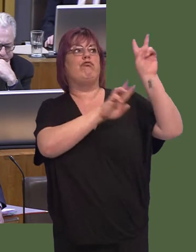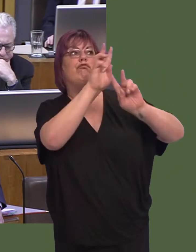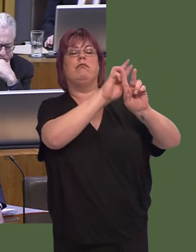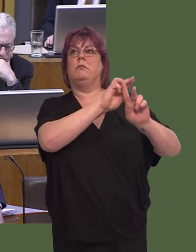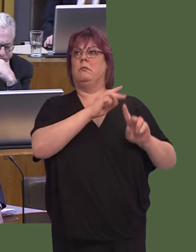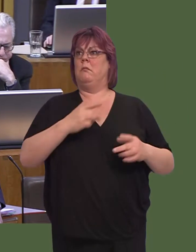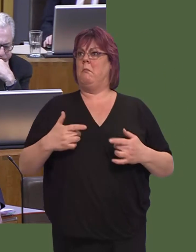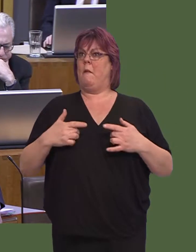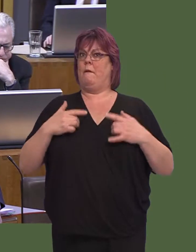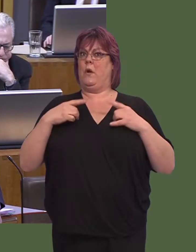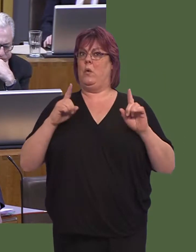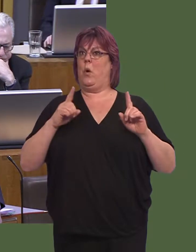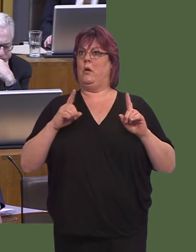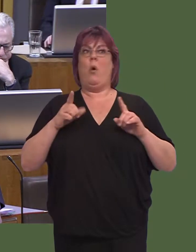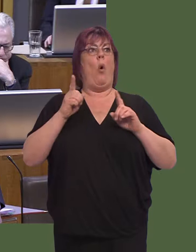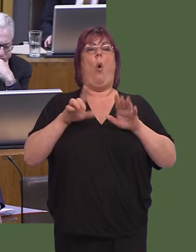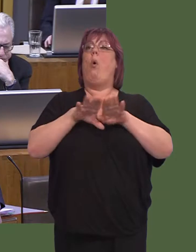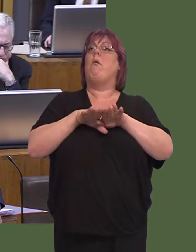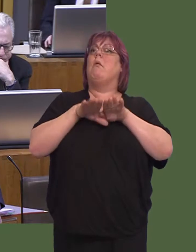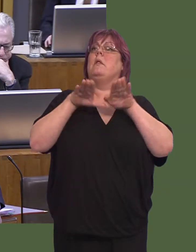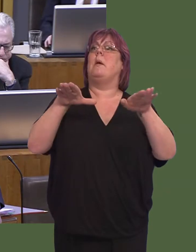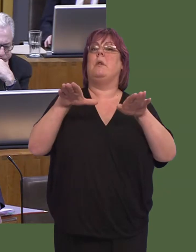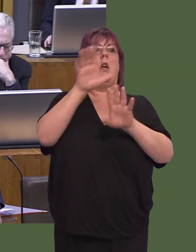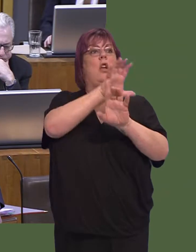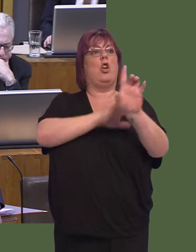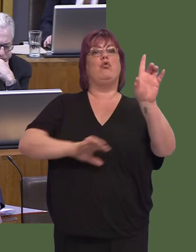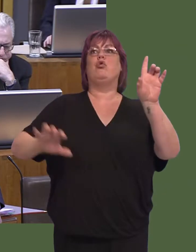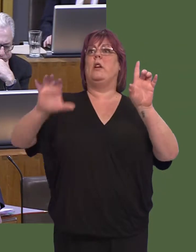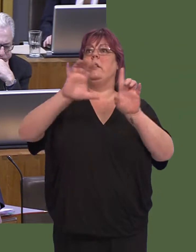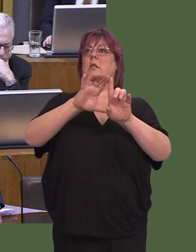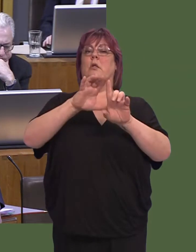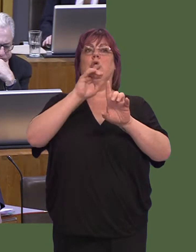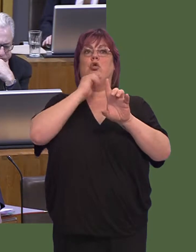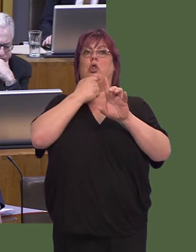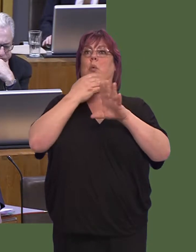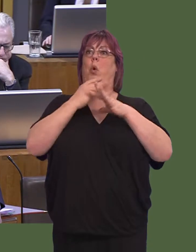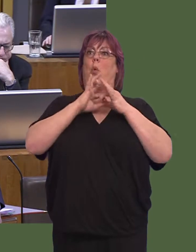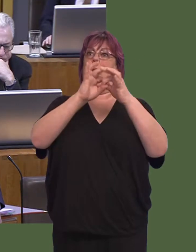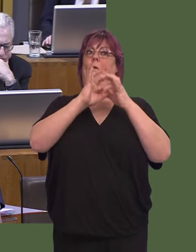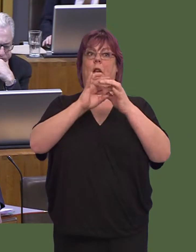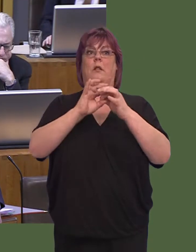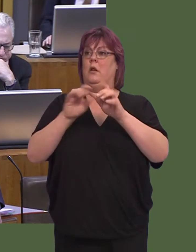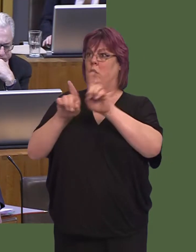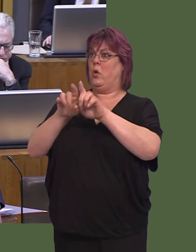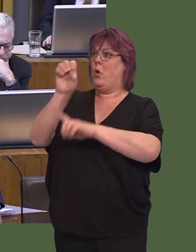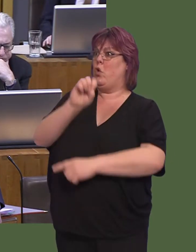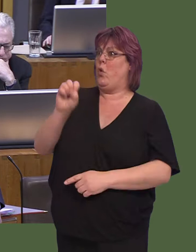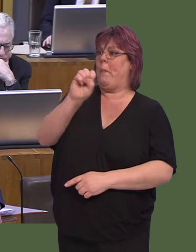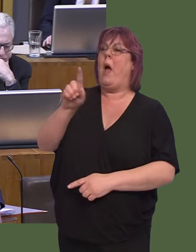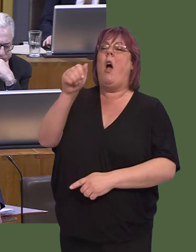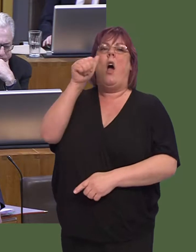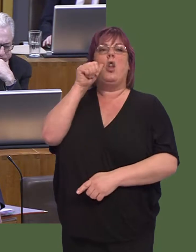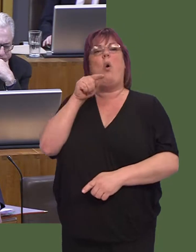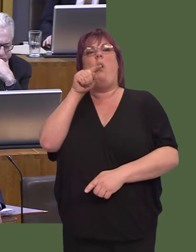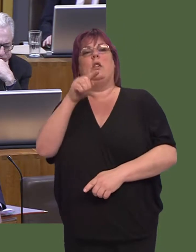view is that we should reach out to all democratic nations and entities, including the European Union, of course an entity which he